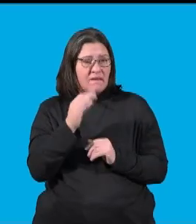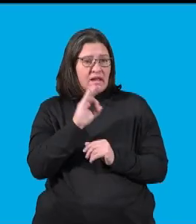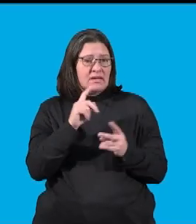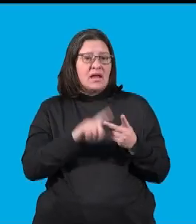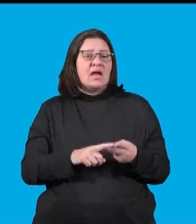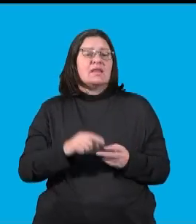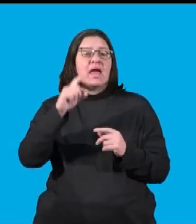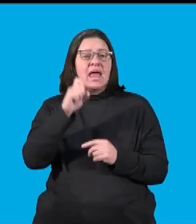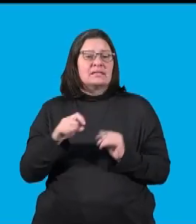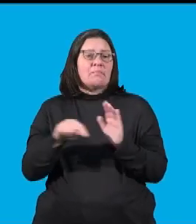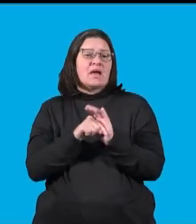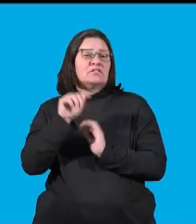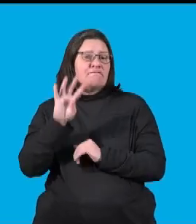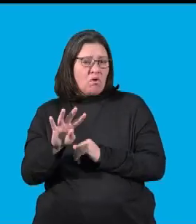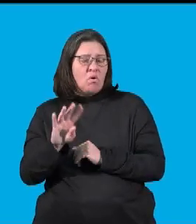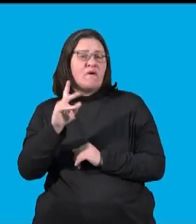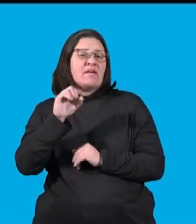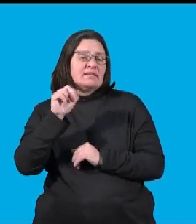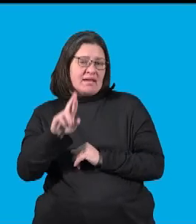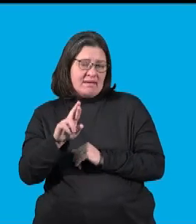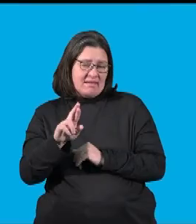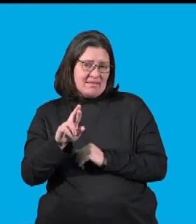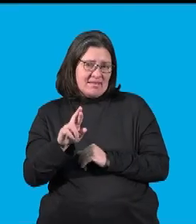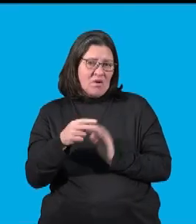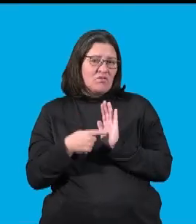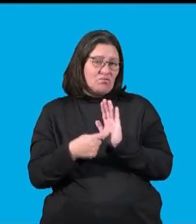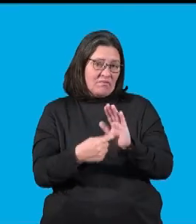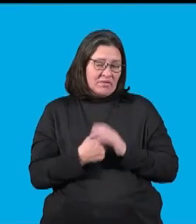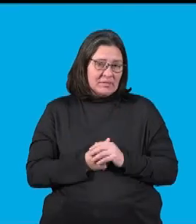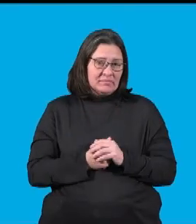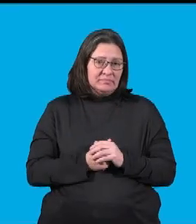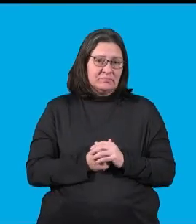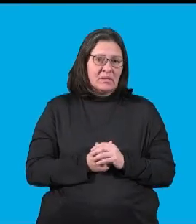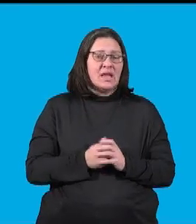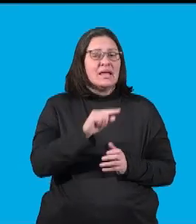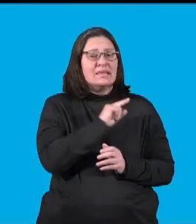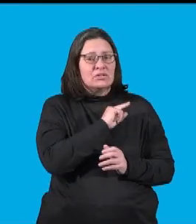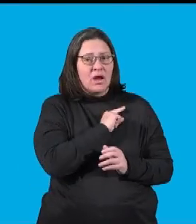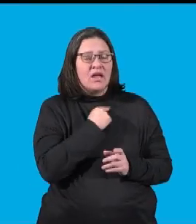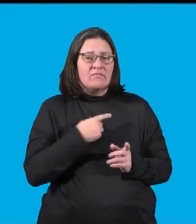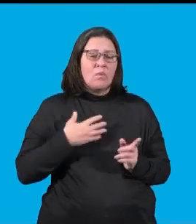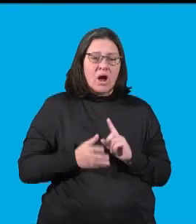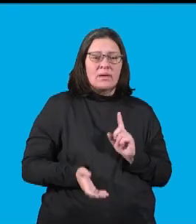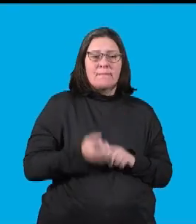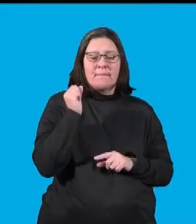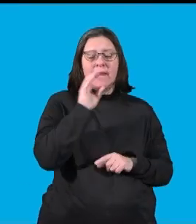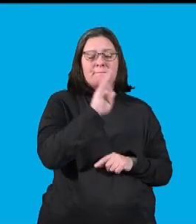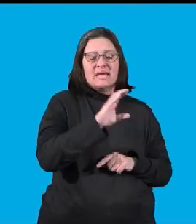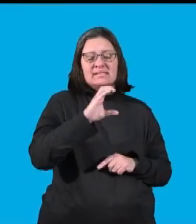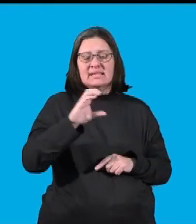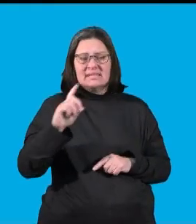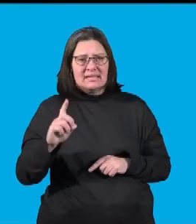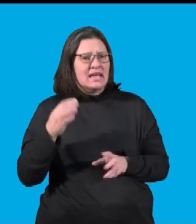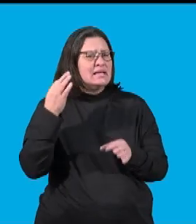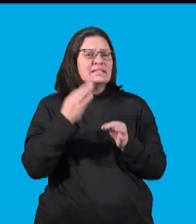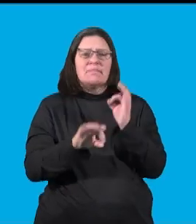graph, and x minus 4 was a factor of this graph. So therefore, if I want to find the values of